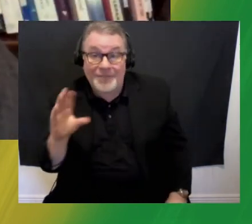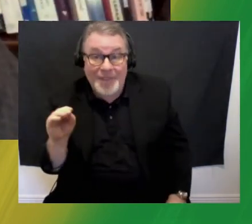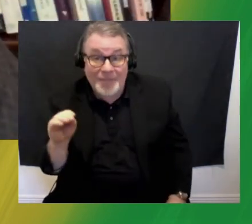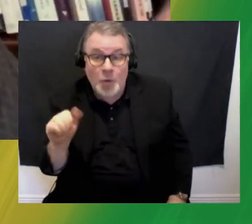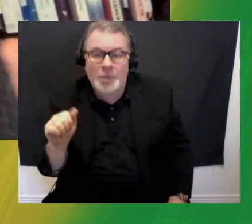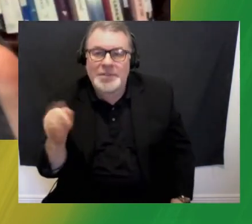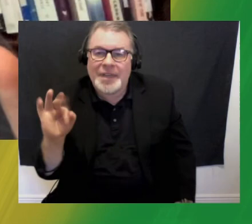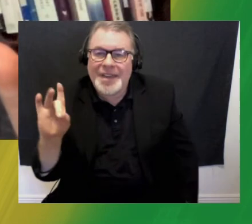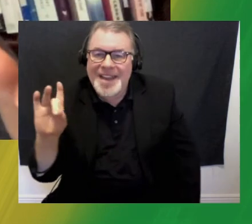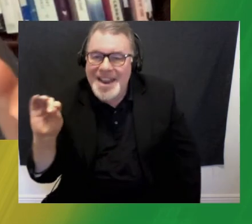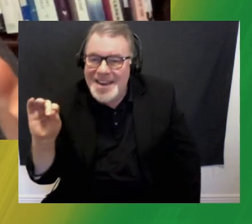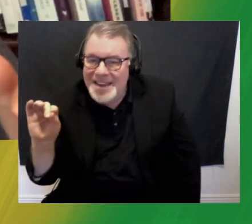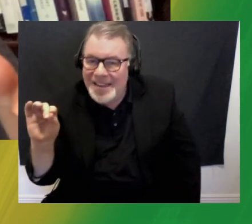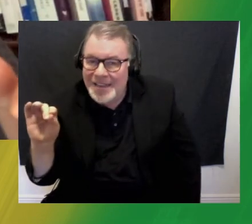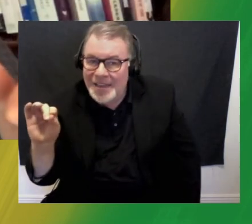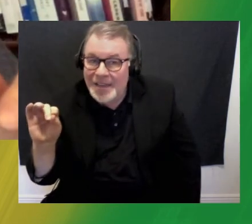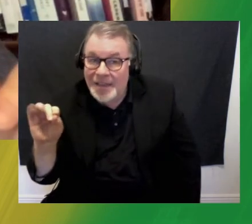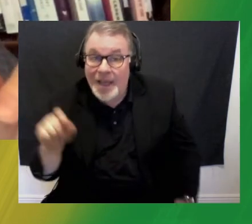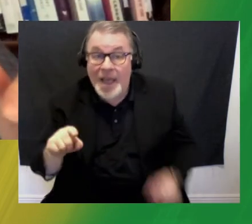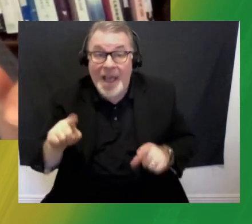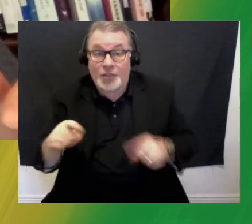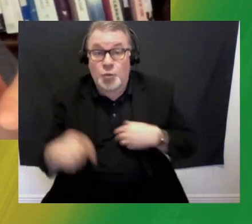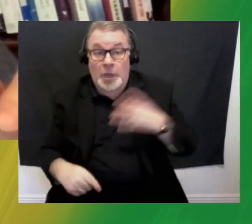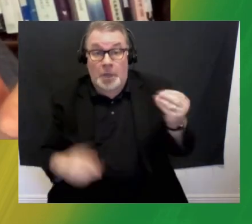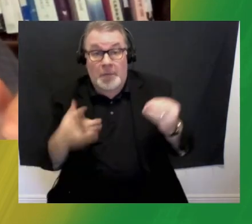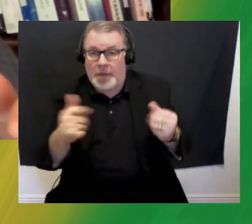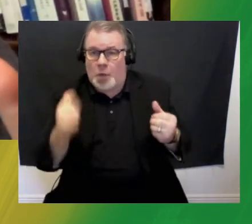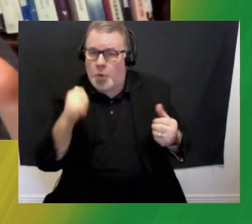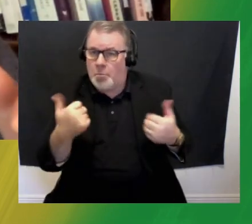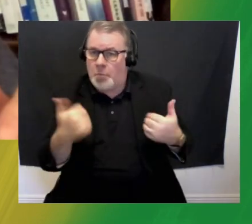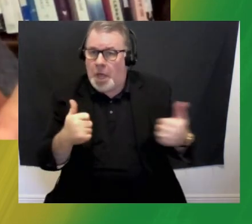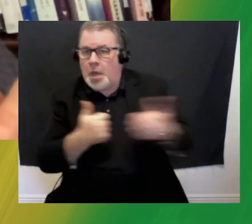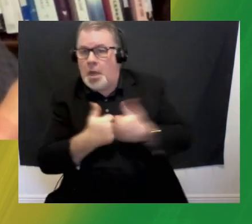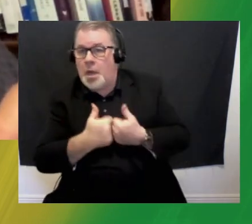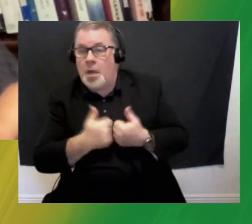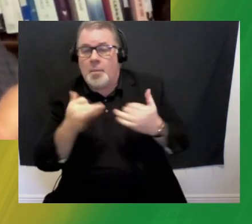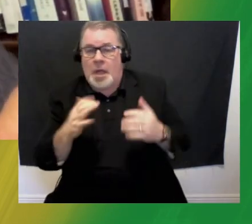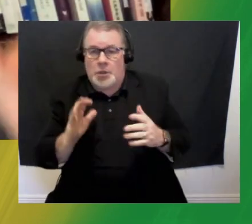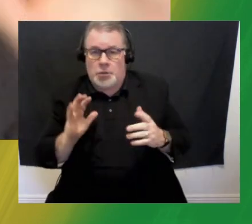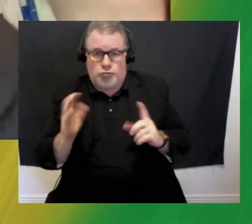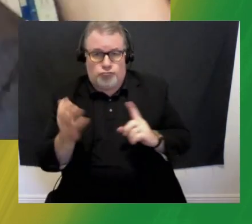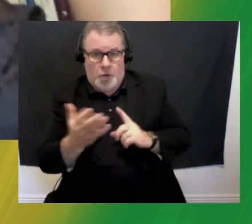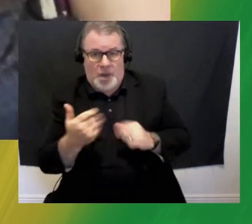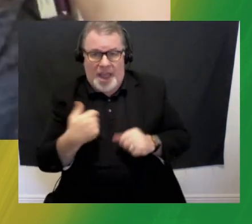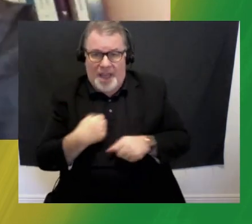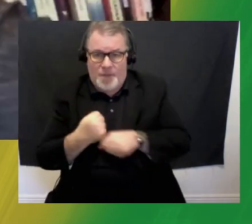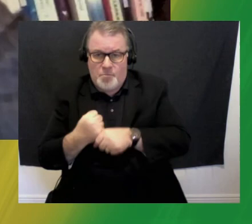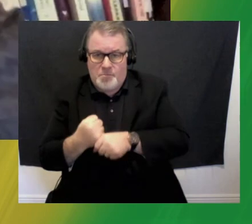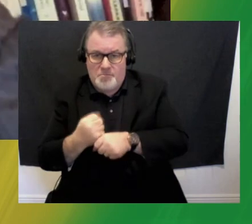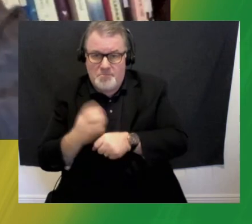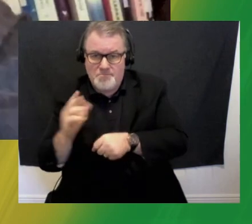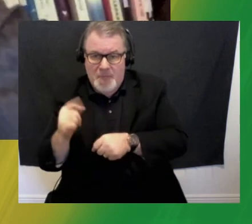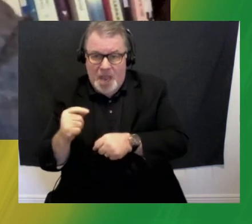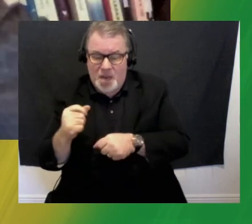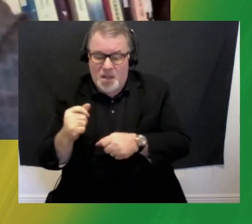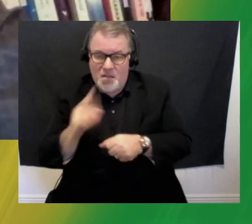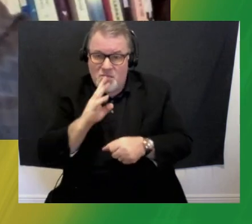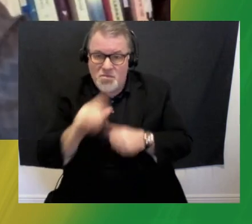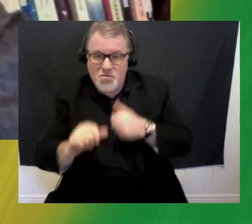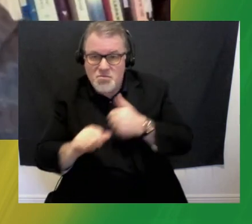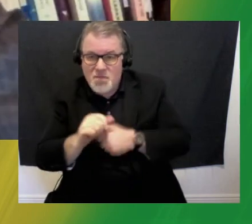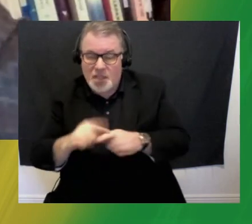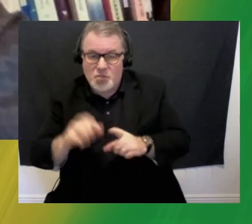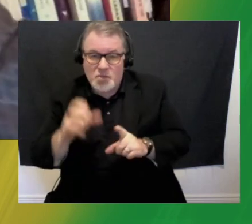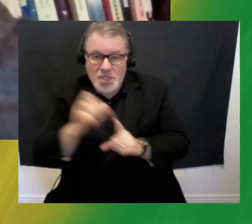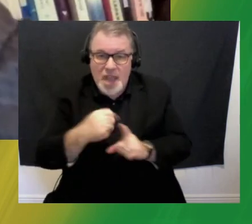1980. And as we were leaving, because they wouldn't play us, the players surrounded us with baseball bats and threatened to attack